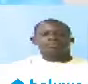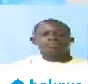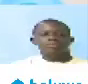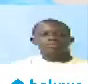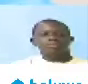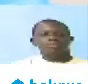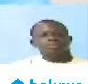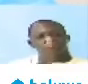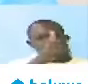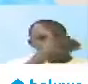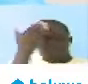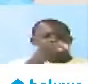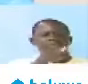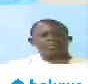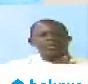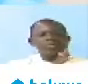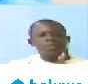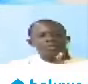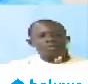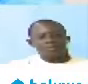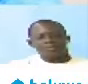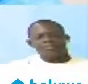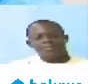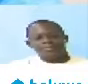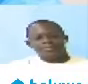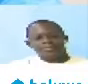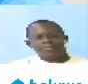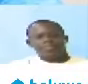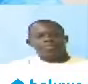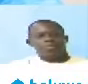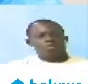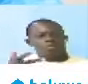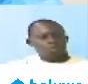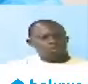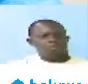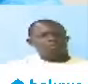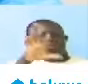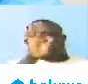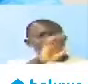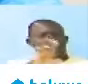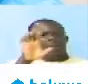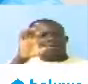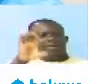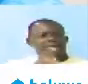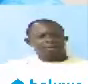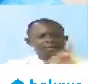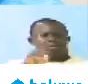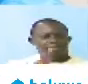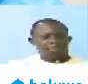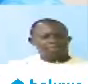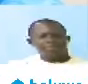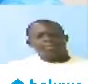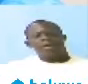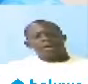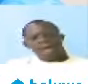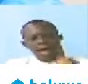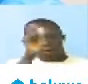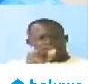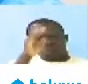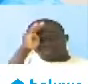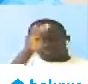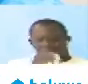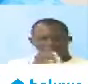Good morning, Mr. Witness. Isama Sedo. Welcome to the TRRC. Bismillah, TRRC. And